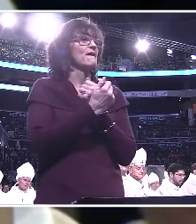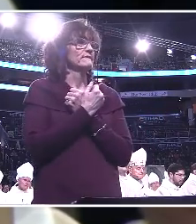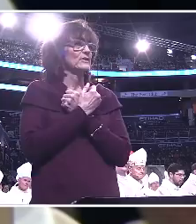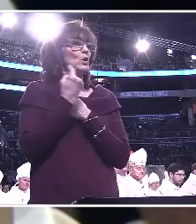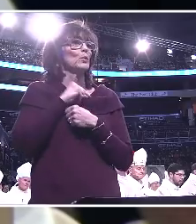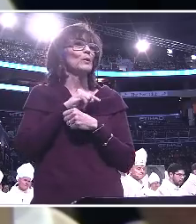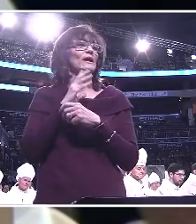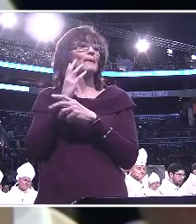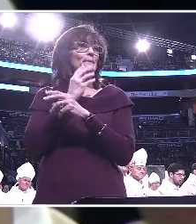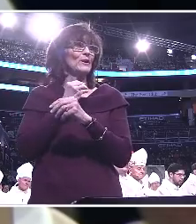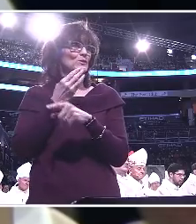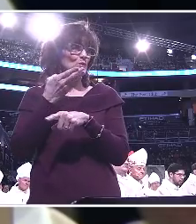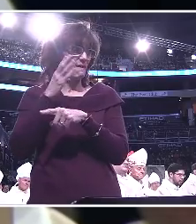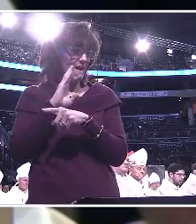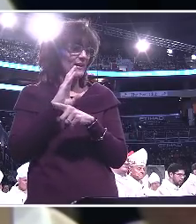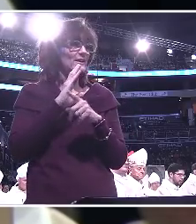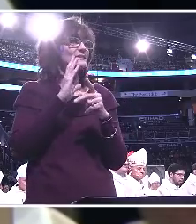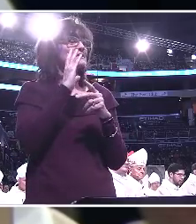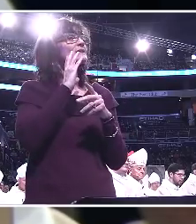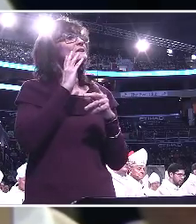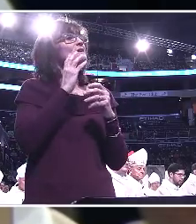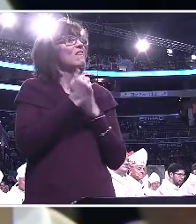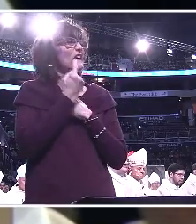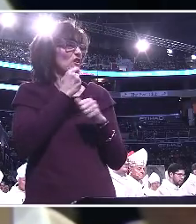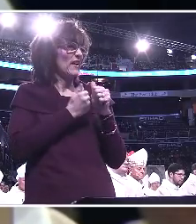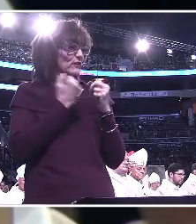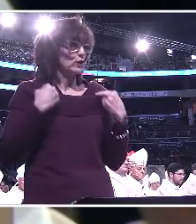we try to make sure that every human life experiences that love.